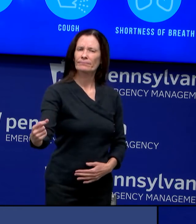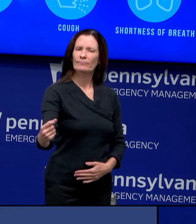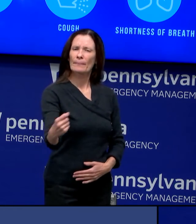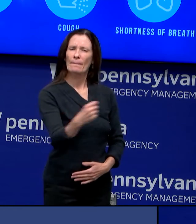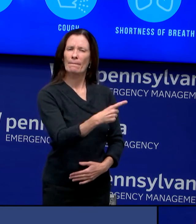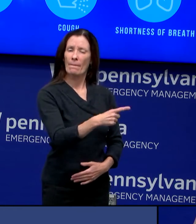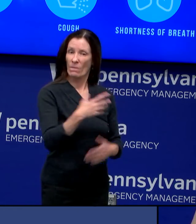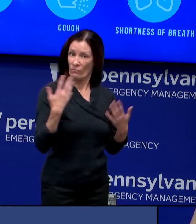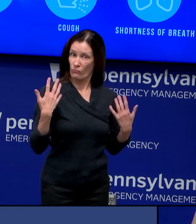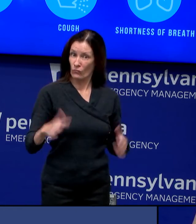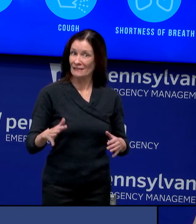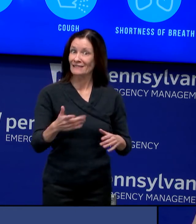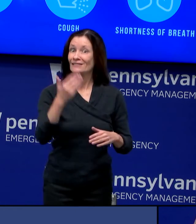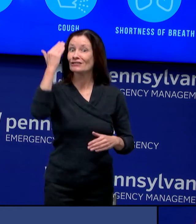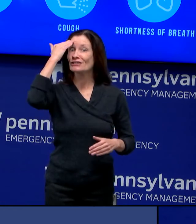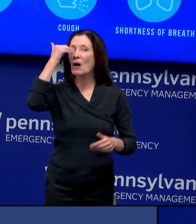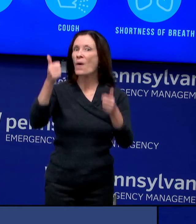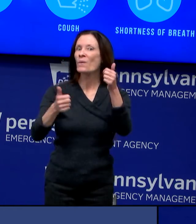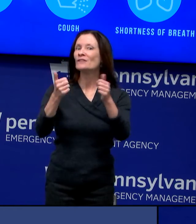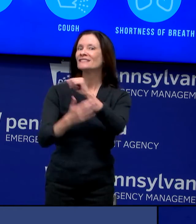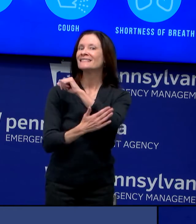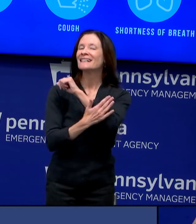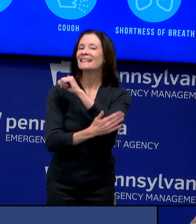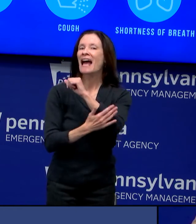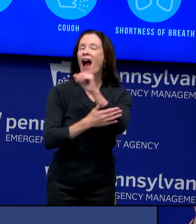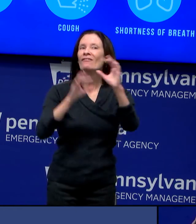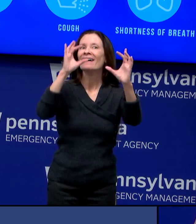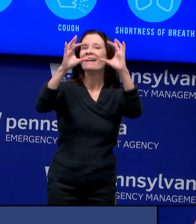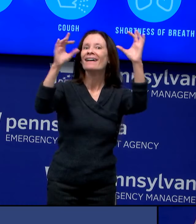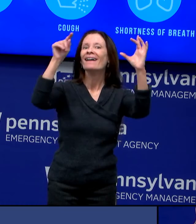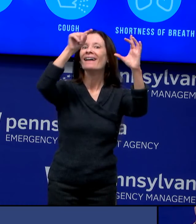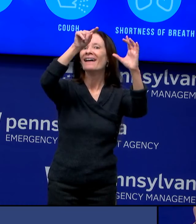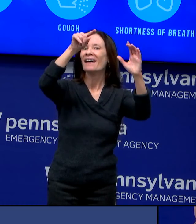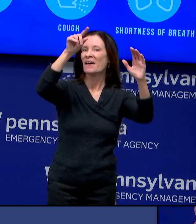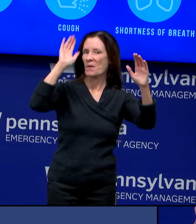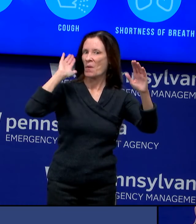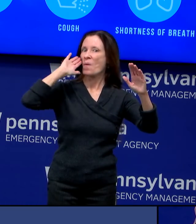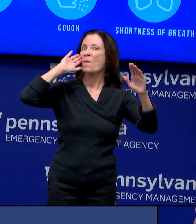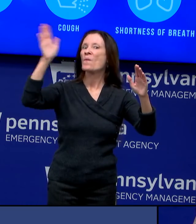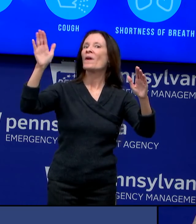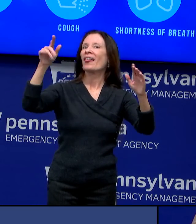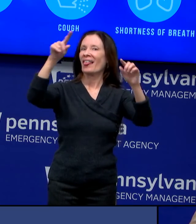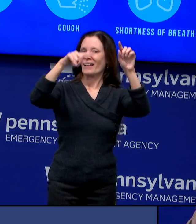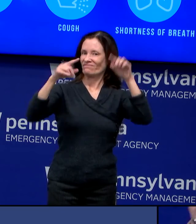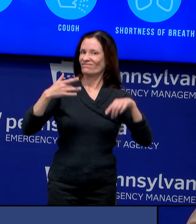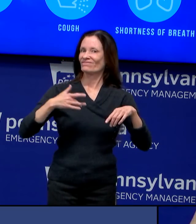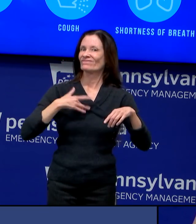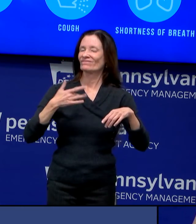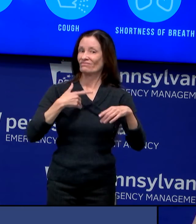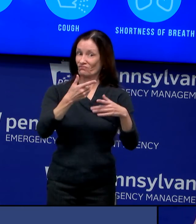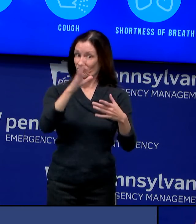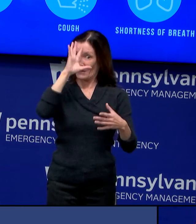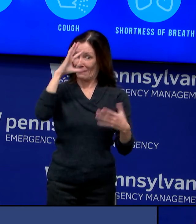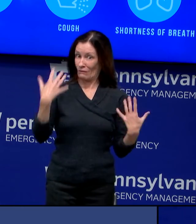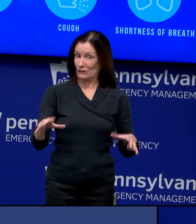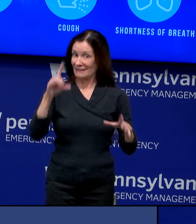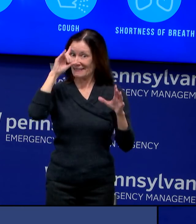available? So, you know, we're working on all of that as we speak, but we're not there until the 8th.